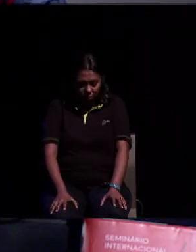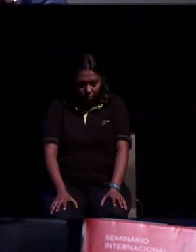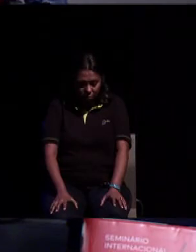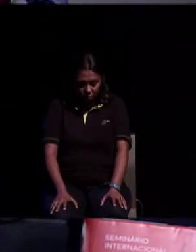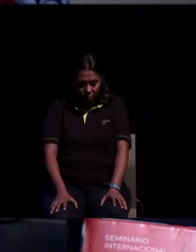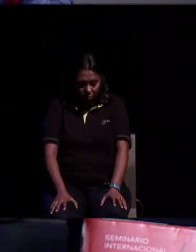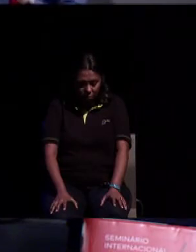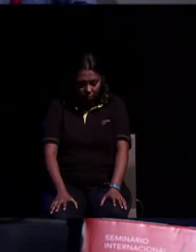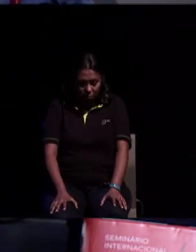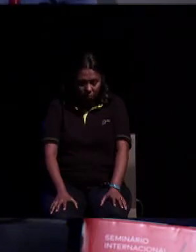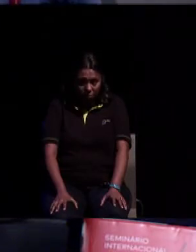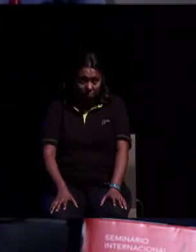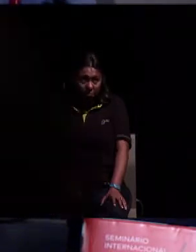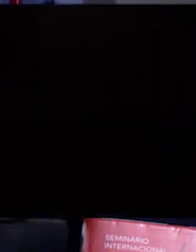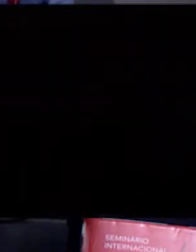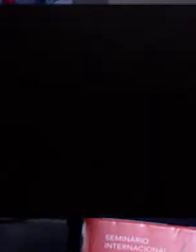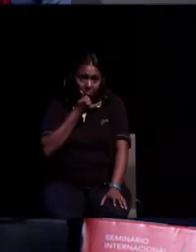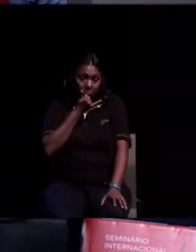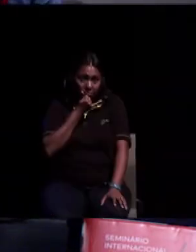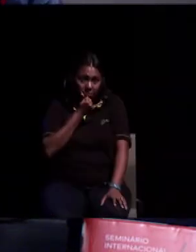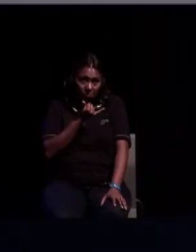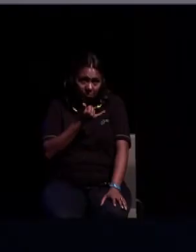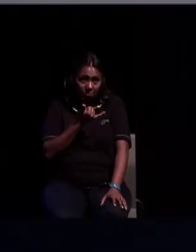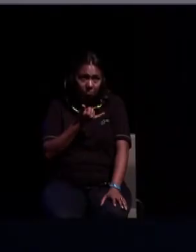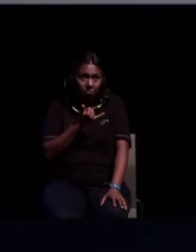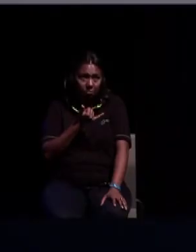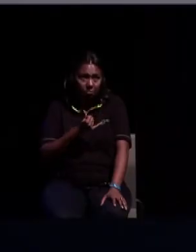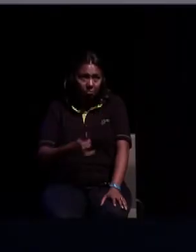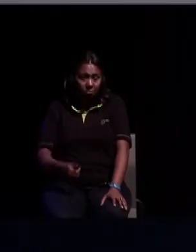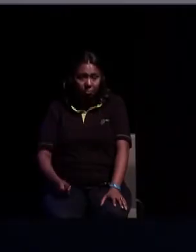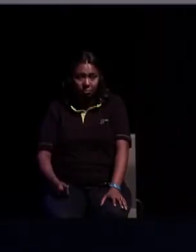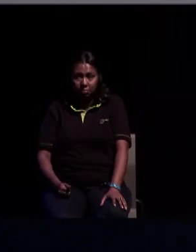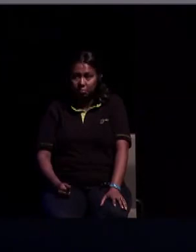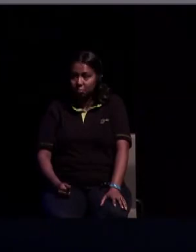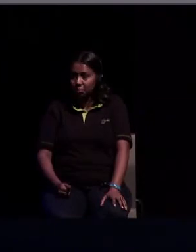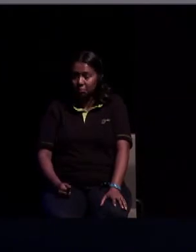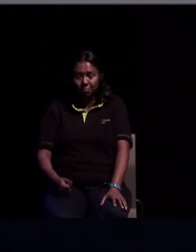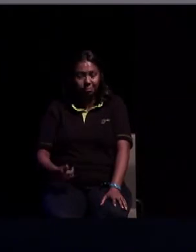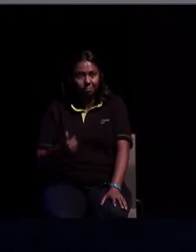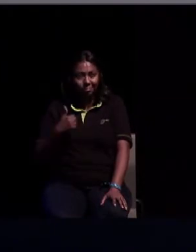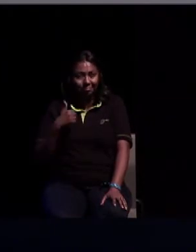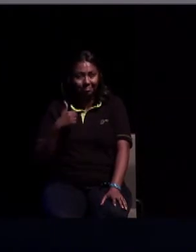I apologize, I'm still managing the translations.